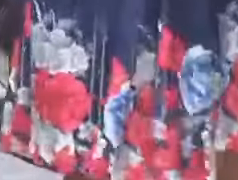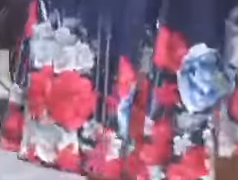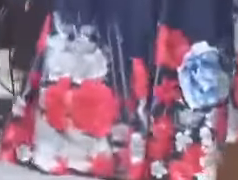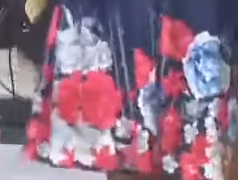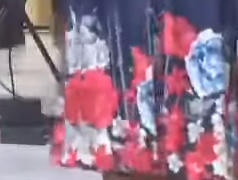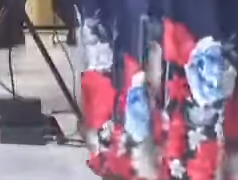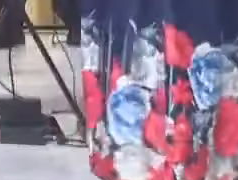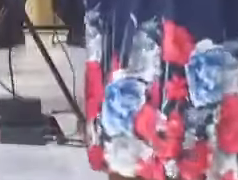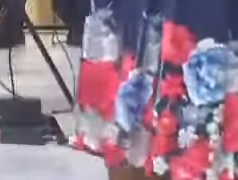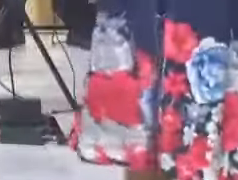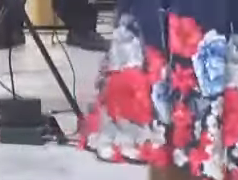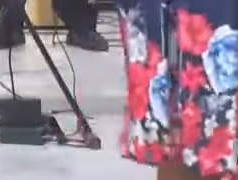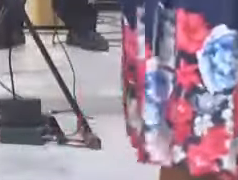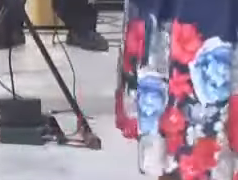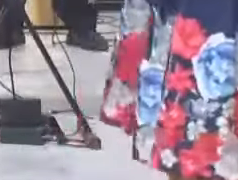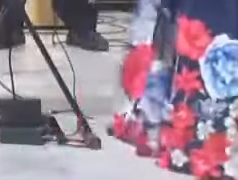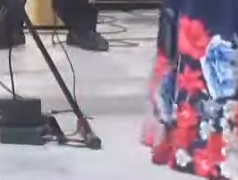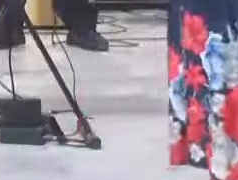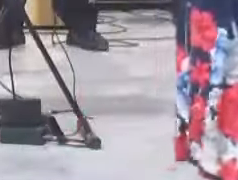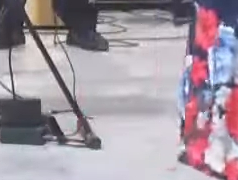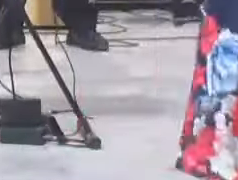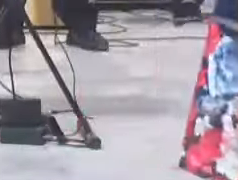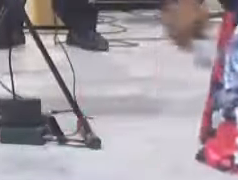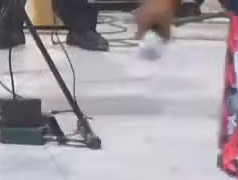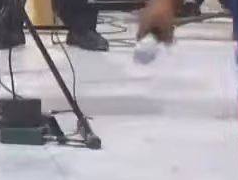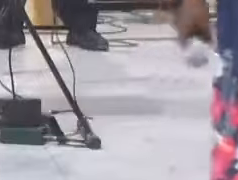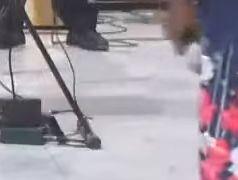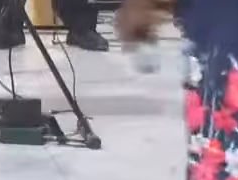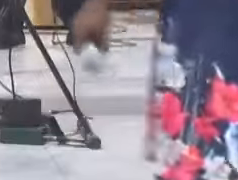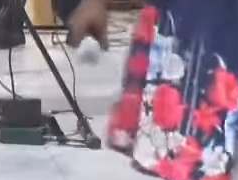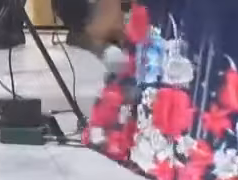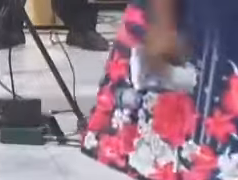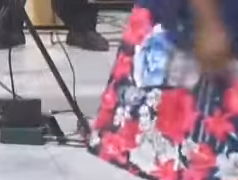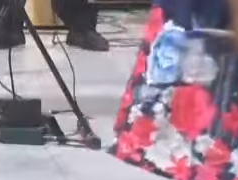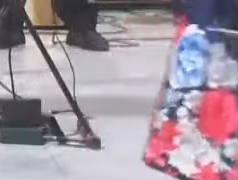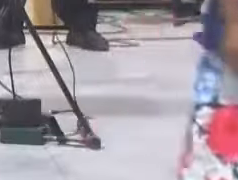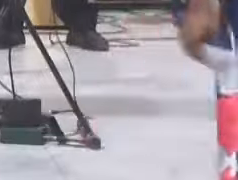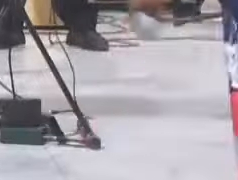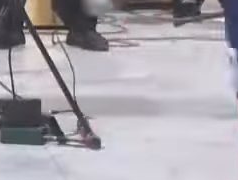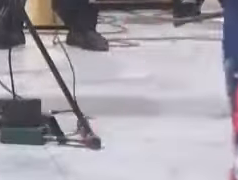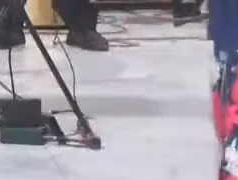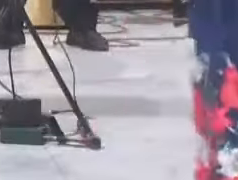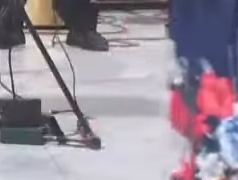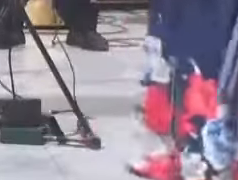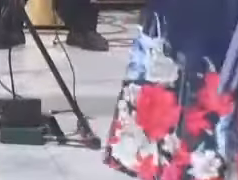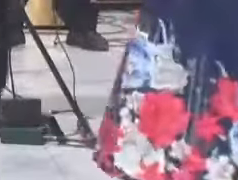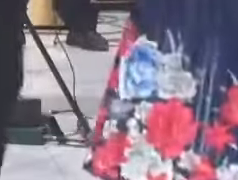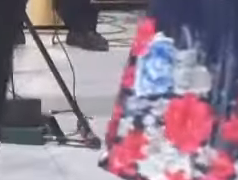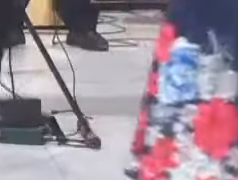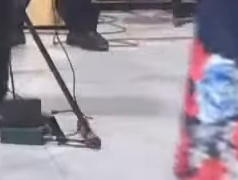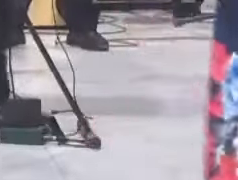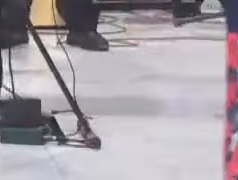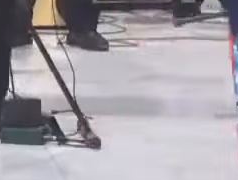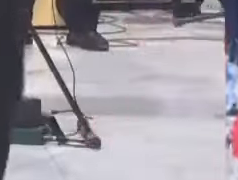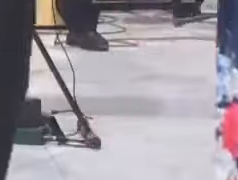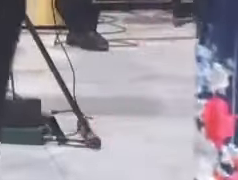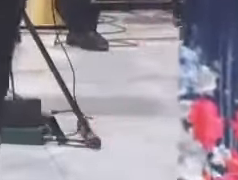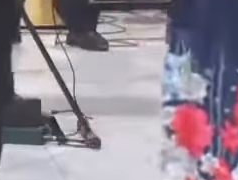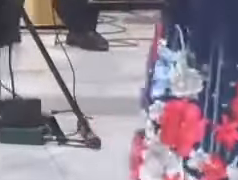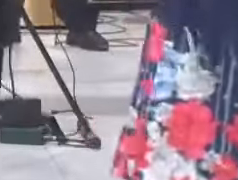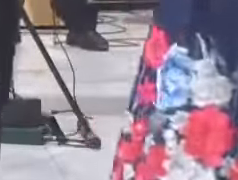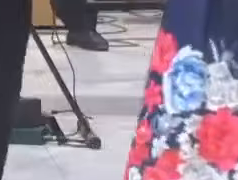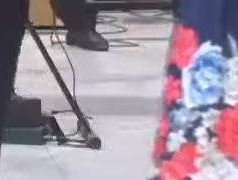so, my darling Jesus. Oh, my darling Jesus, you're a wonderful darling Jesus.